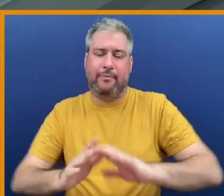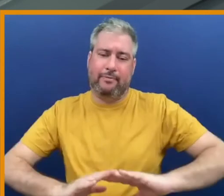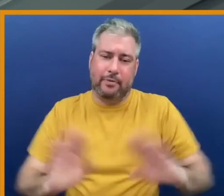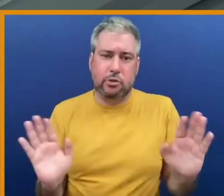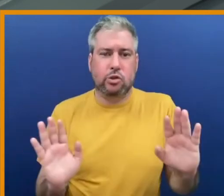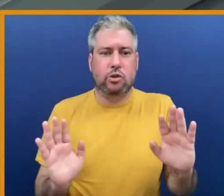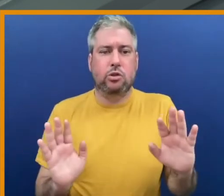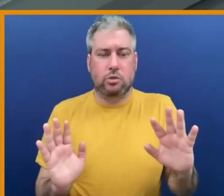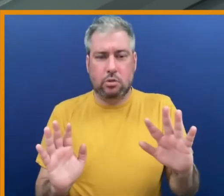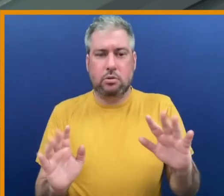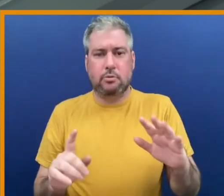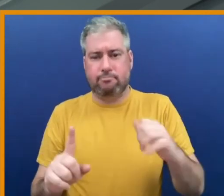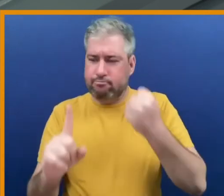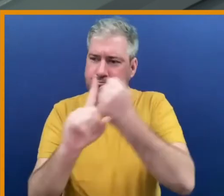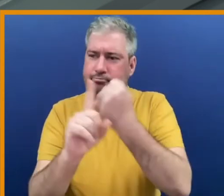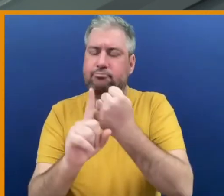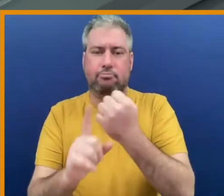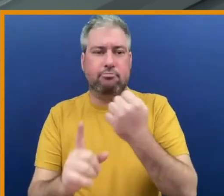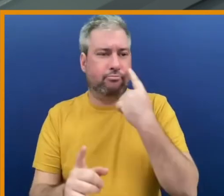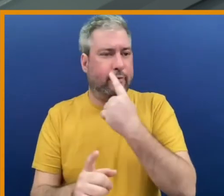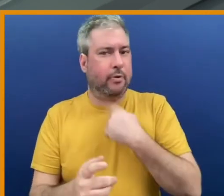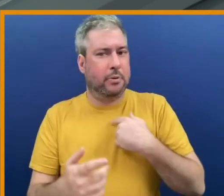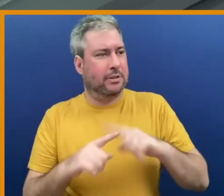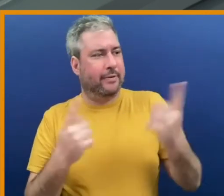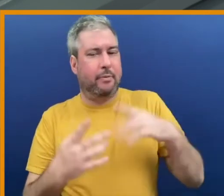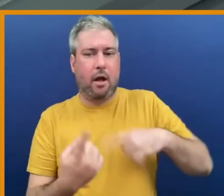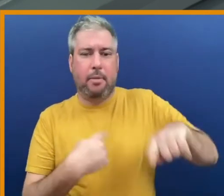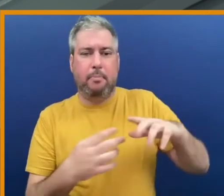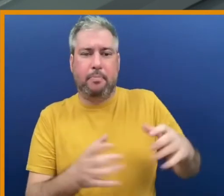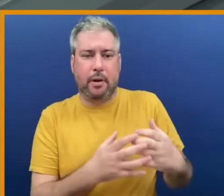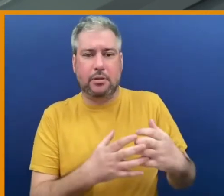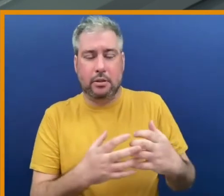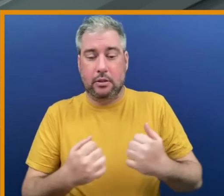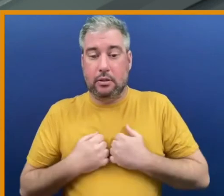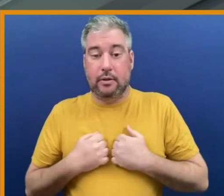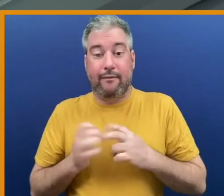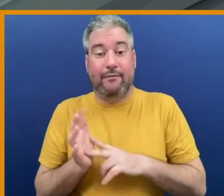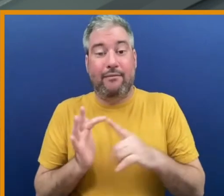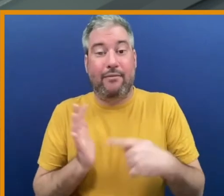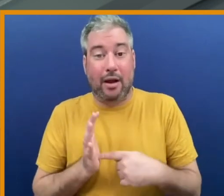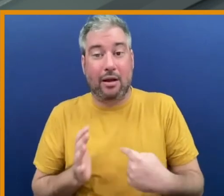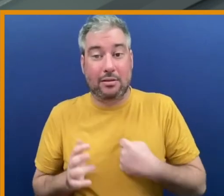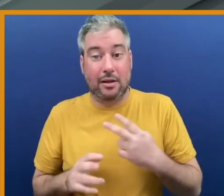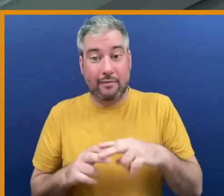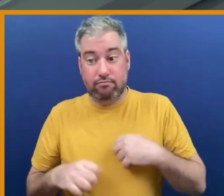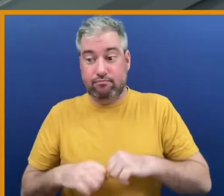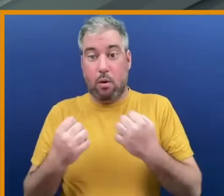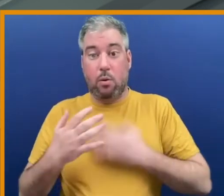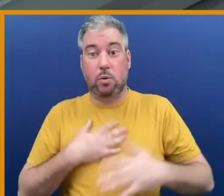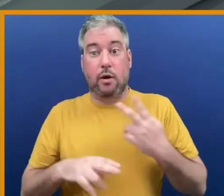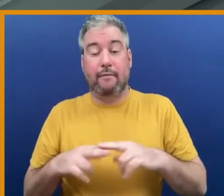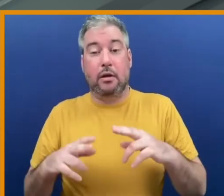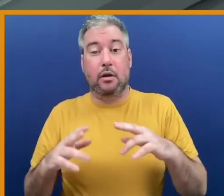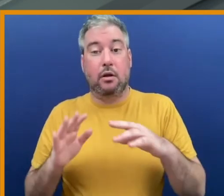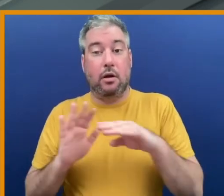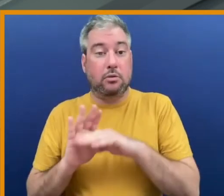if I broke the code of conduct as set out down by a professional regulator, and then I lied about it, I'd get struck off. But currently,